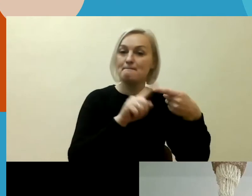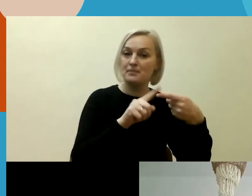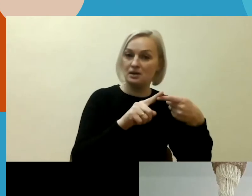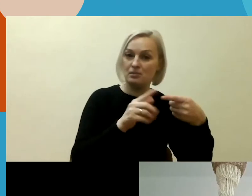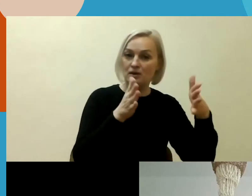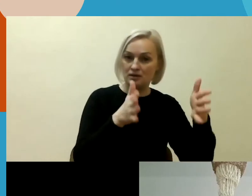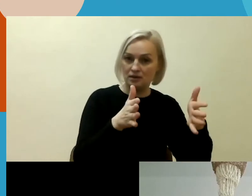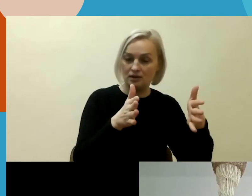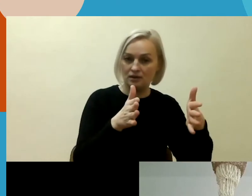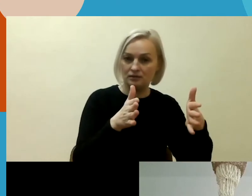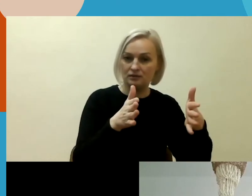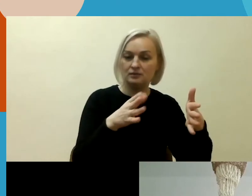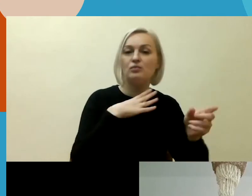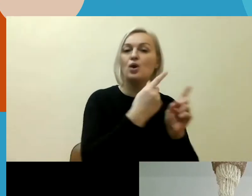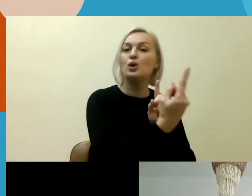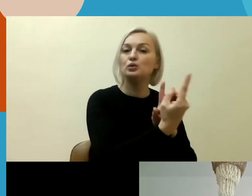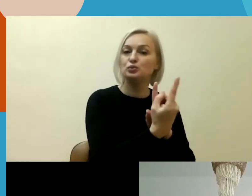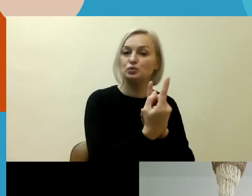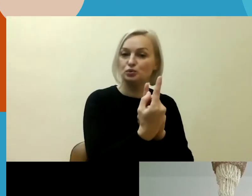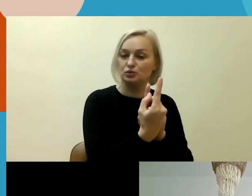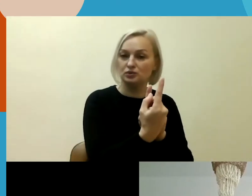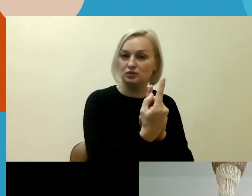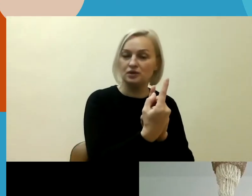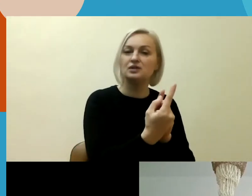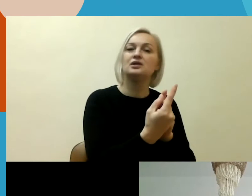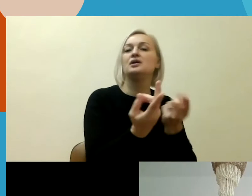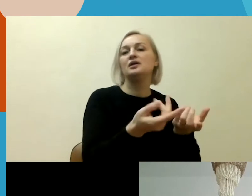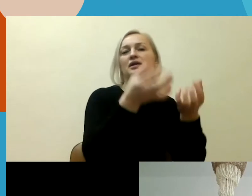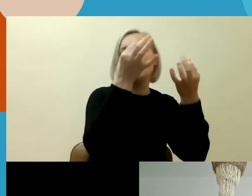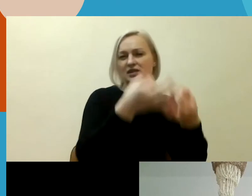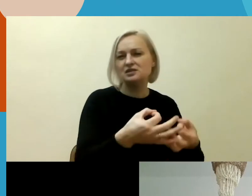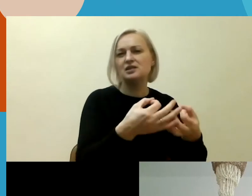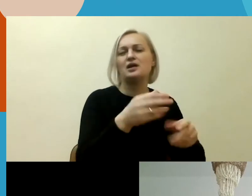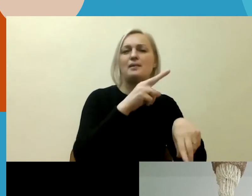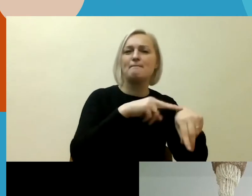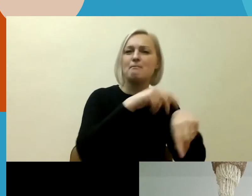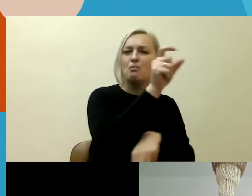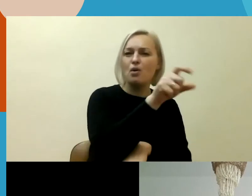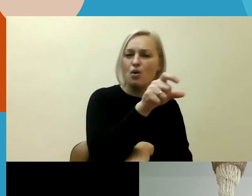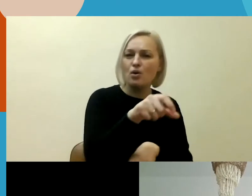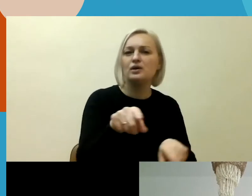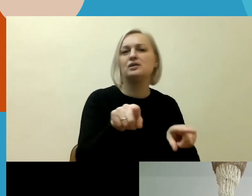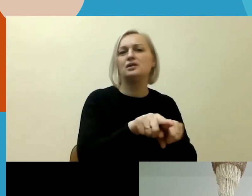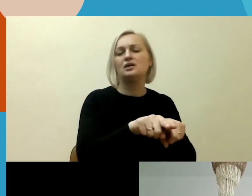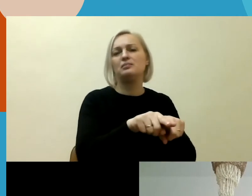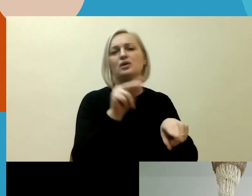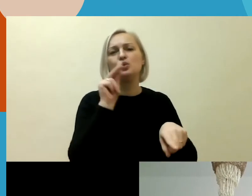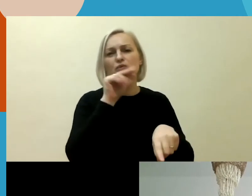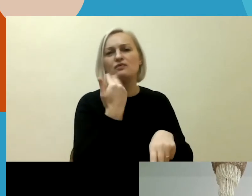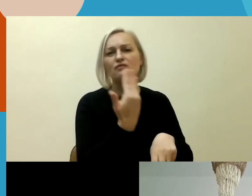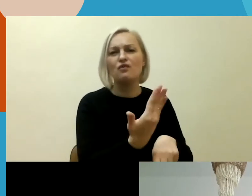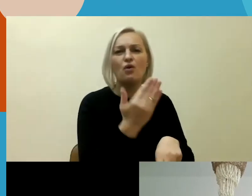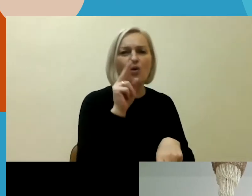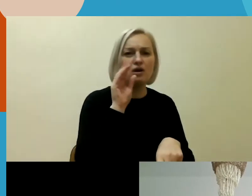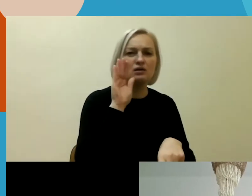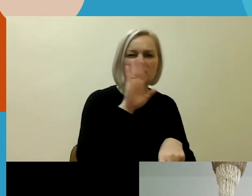they divided them up in two parts. In the first part, we met the law enforcement officials and